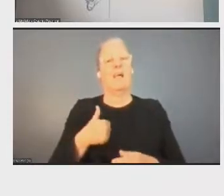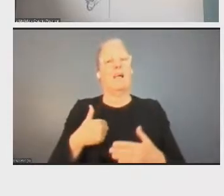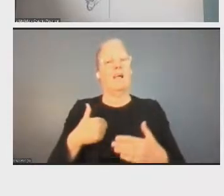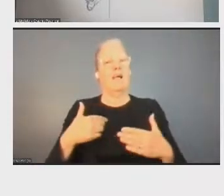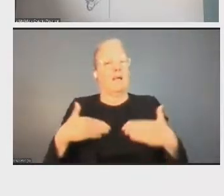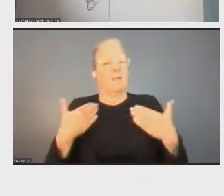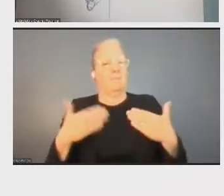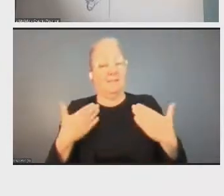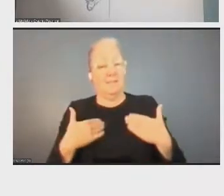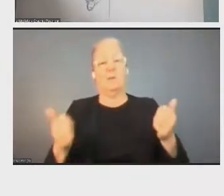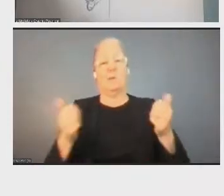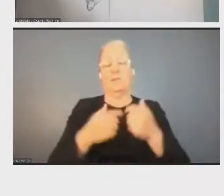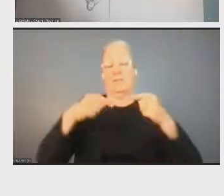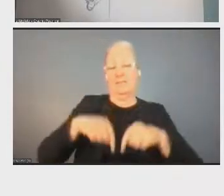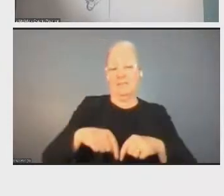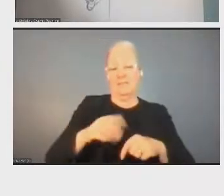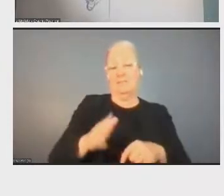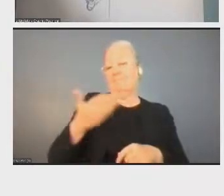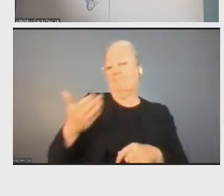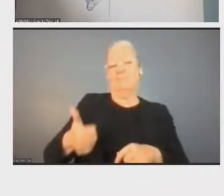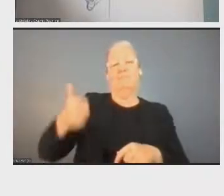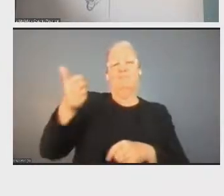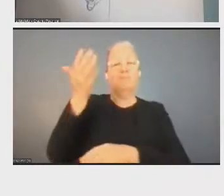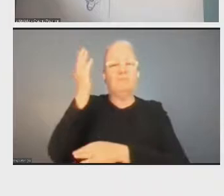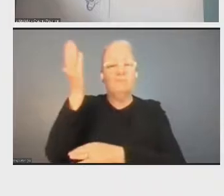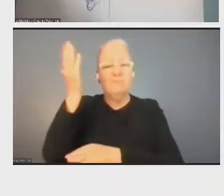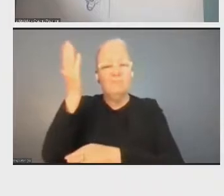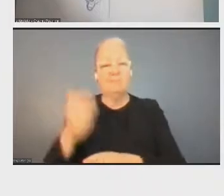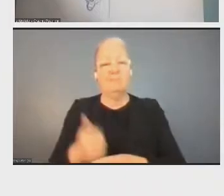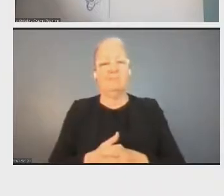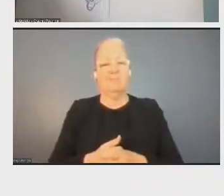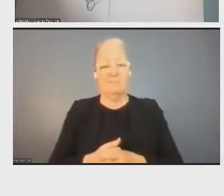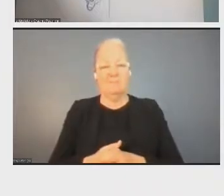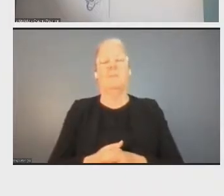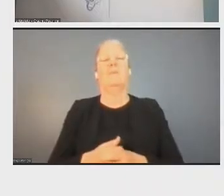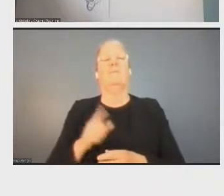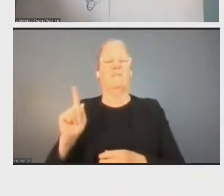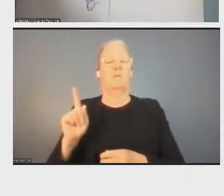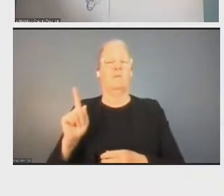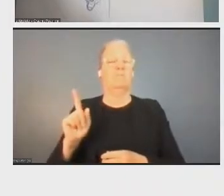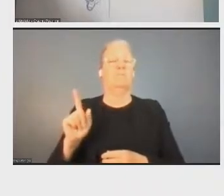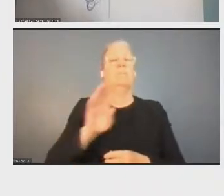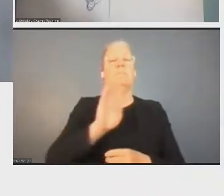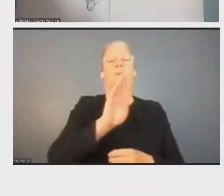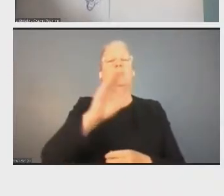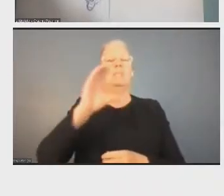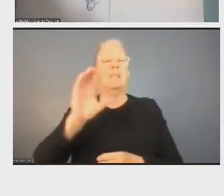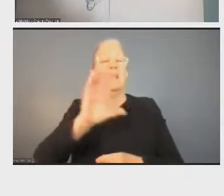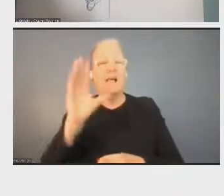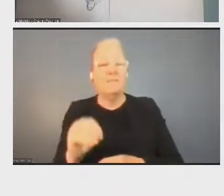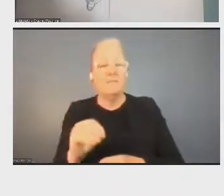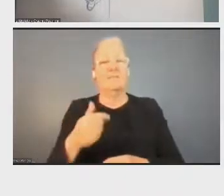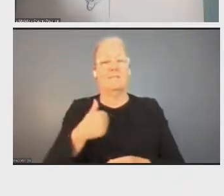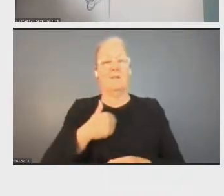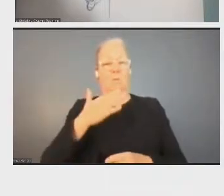Maya Hakayama, Senior Presenter for BBC Africa. Before we begin, I will run quickly